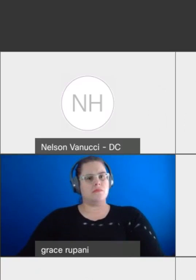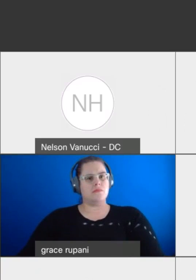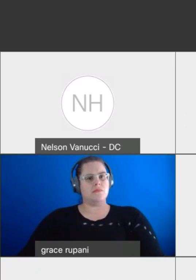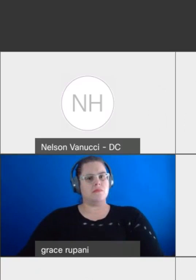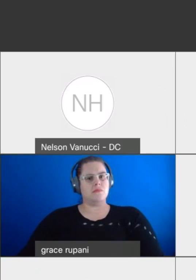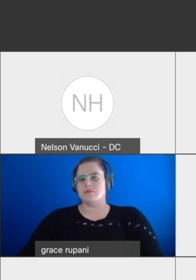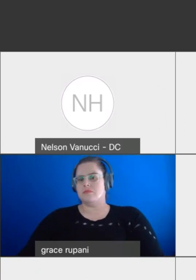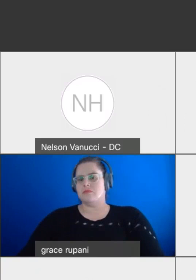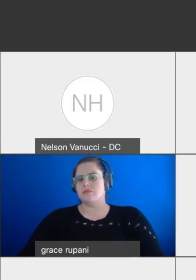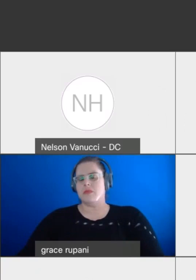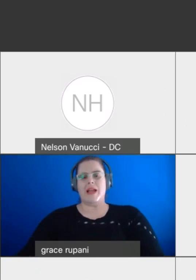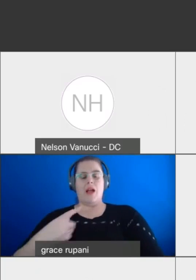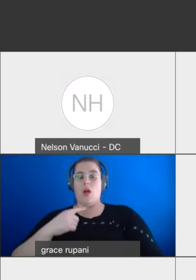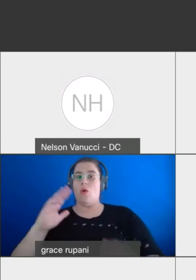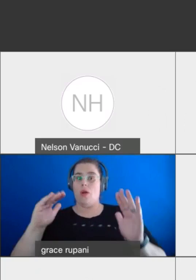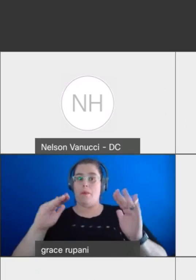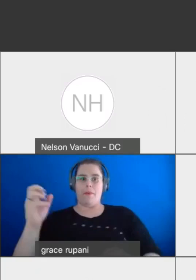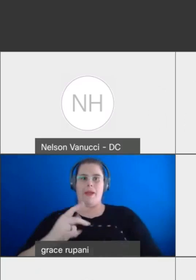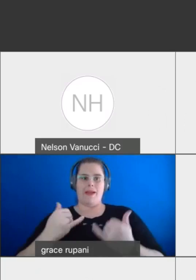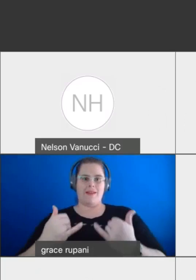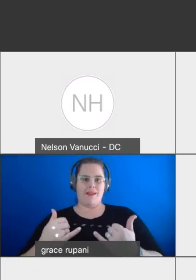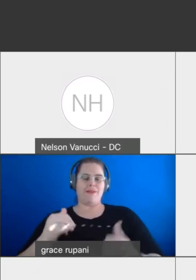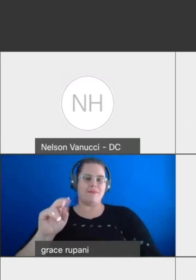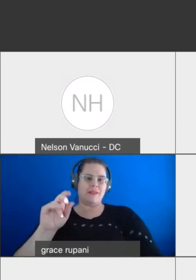I hope I'm back now.